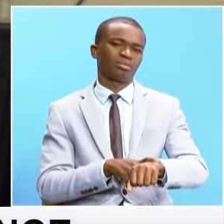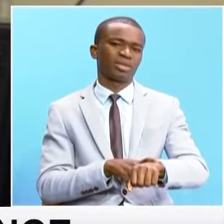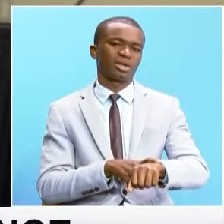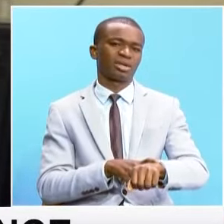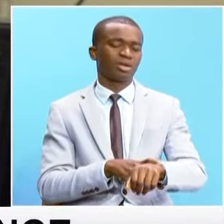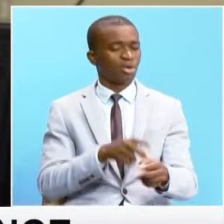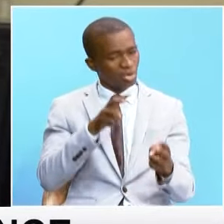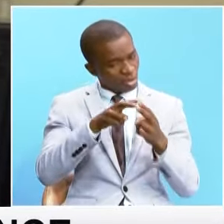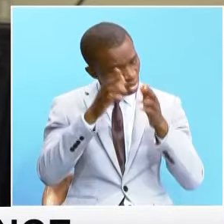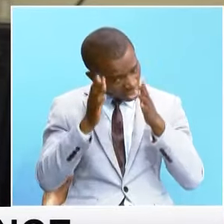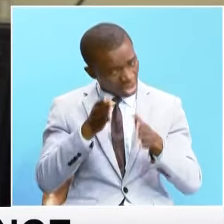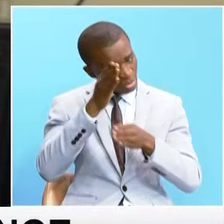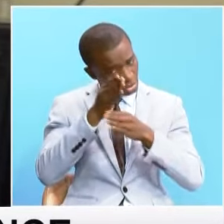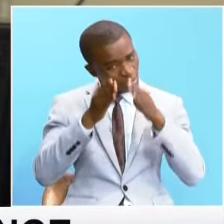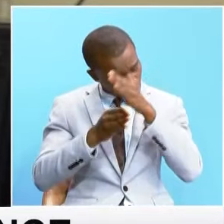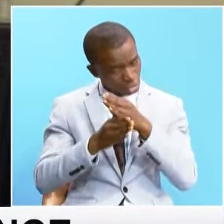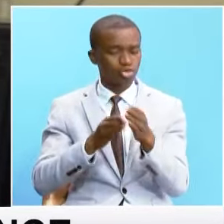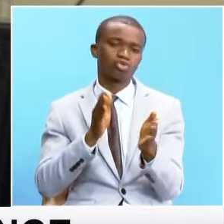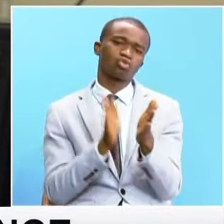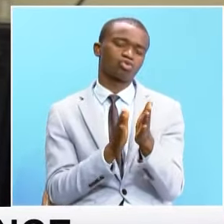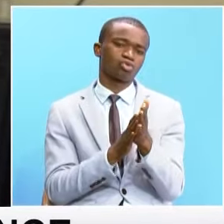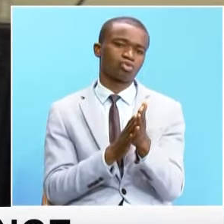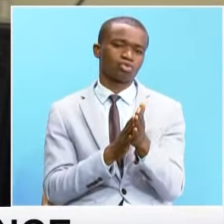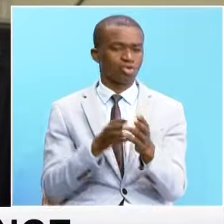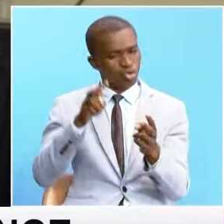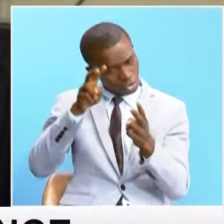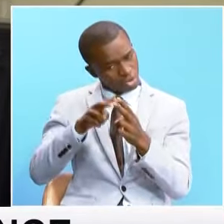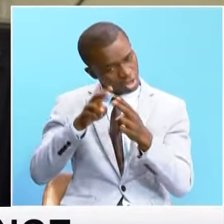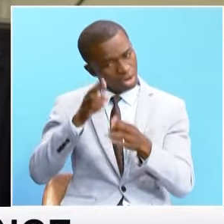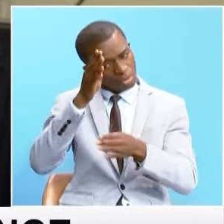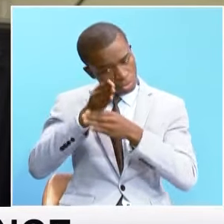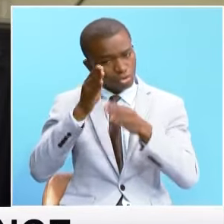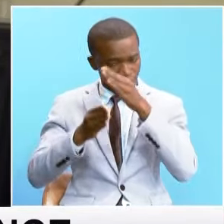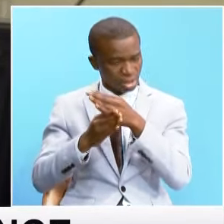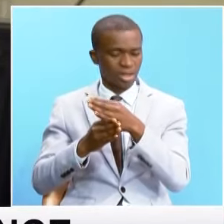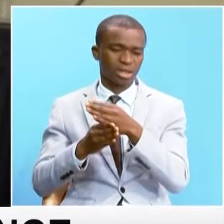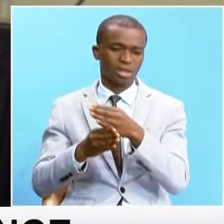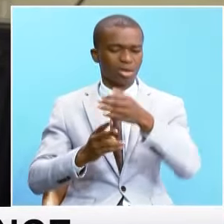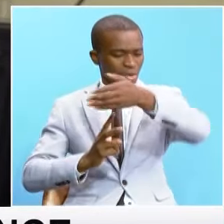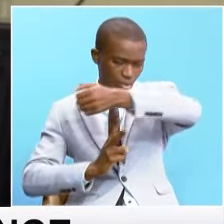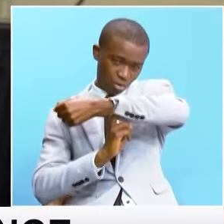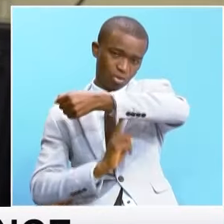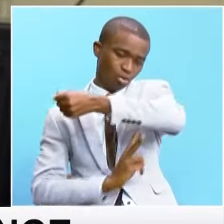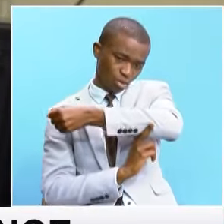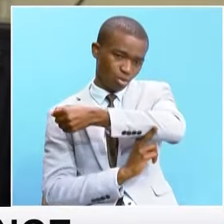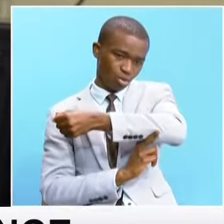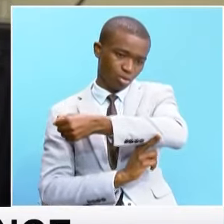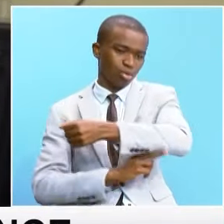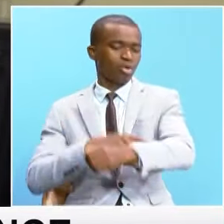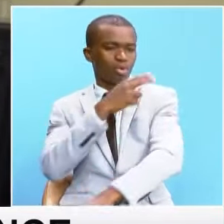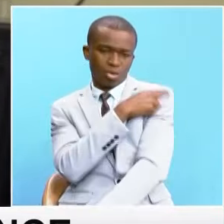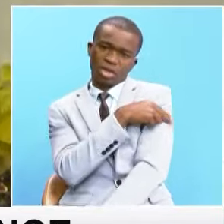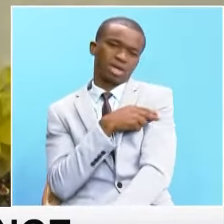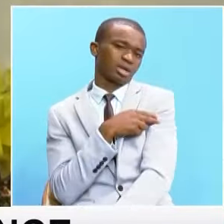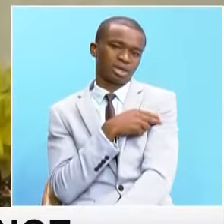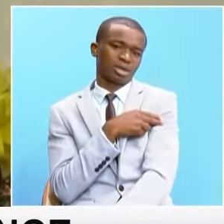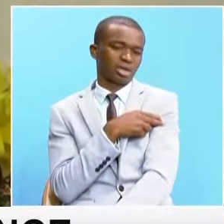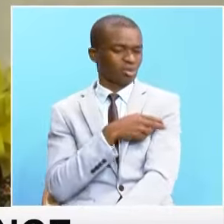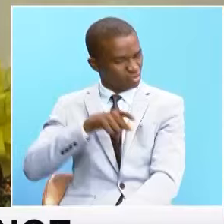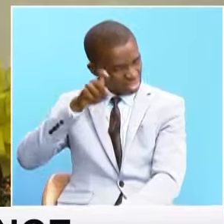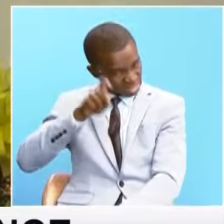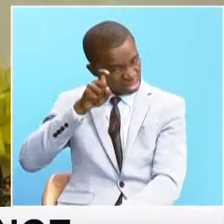schools, contracts to build clinics, contracts to build bridges in the various provinces where these projects are